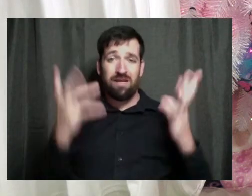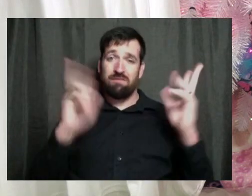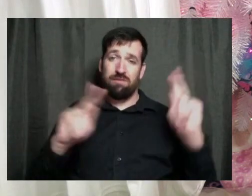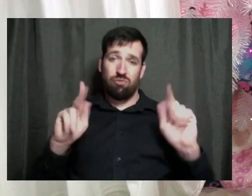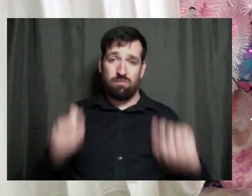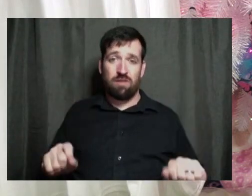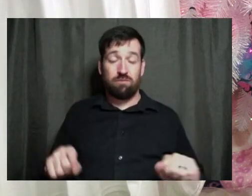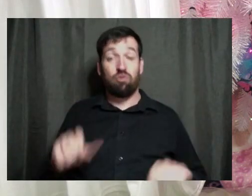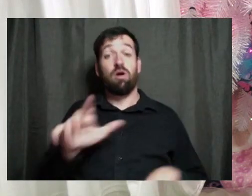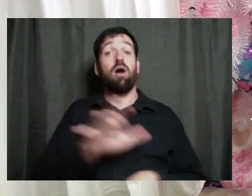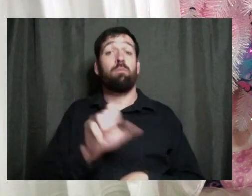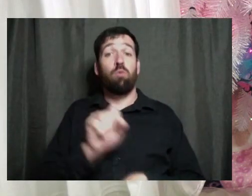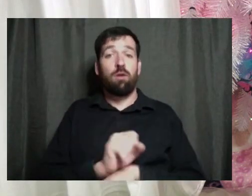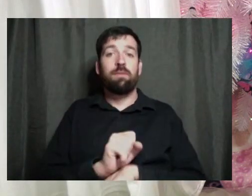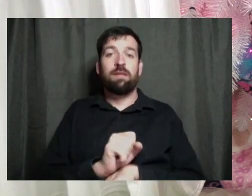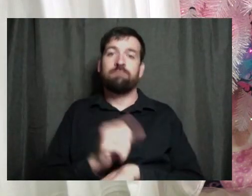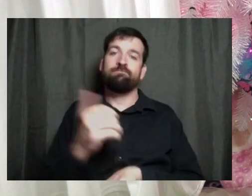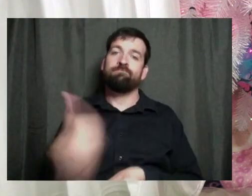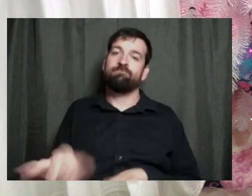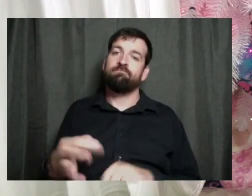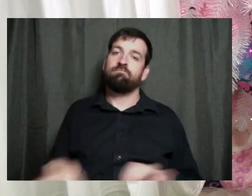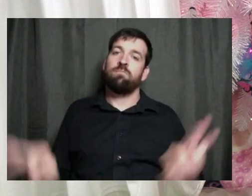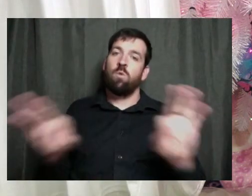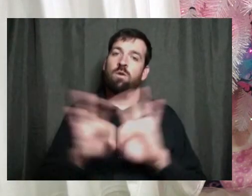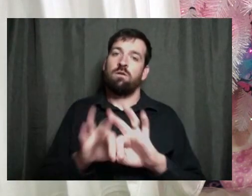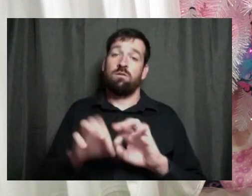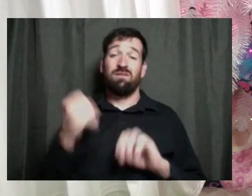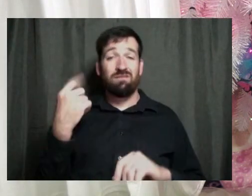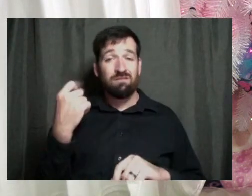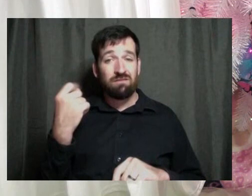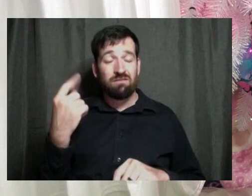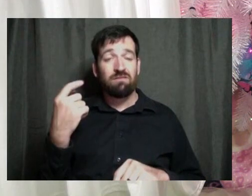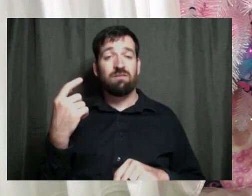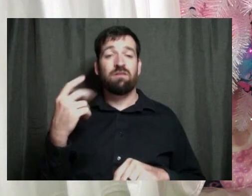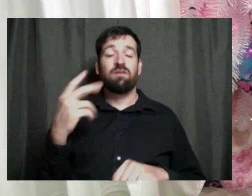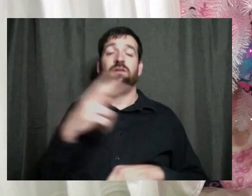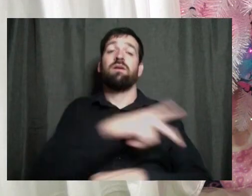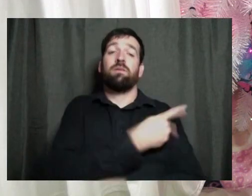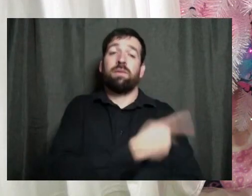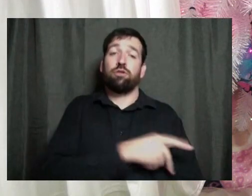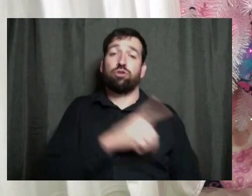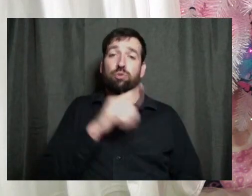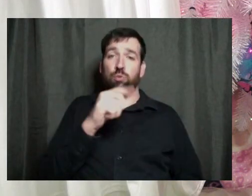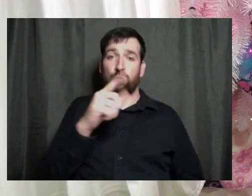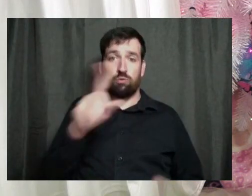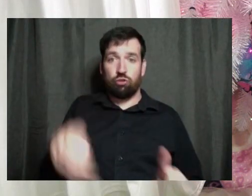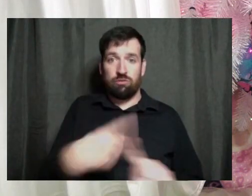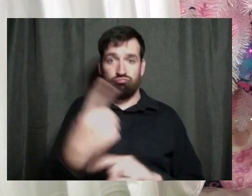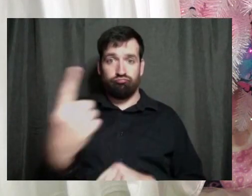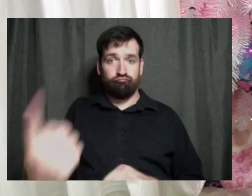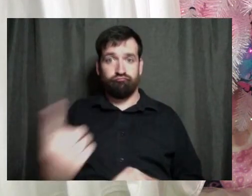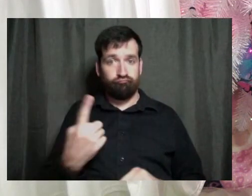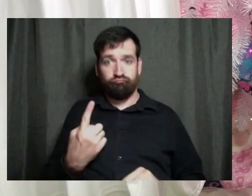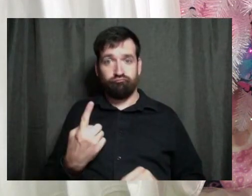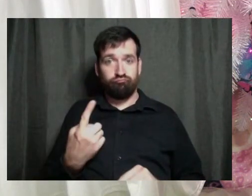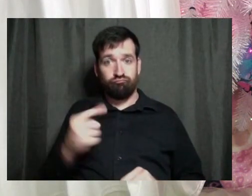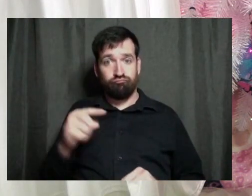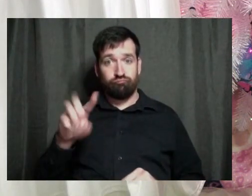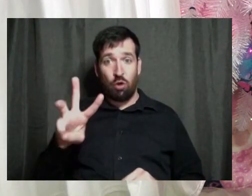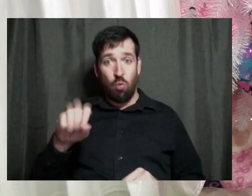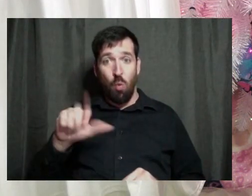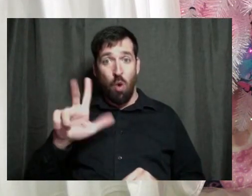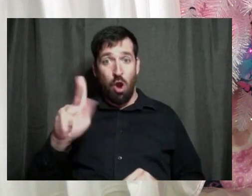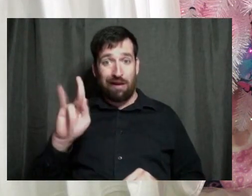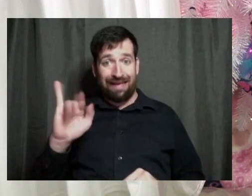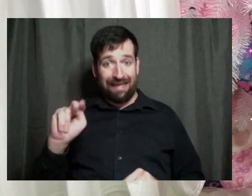is important. However, there have been patients that have just walked in the door. We explain to them that